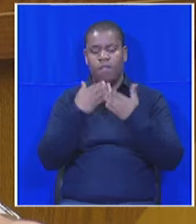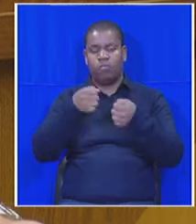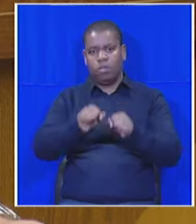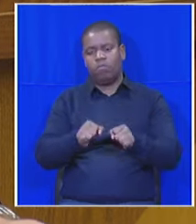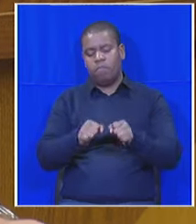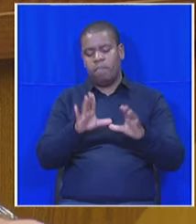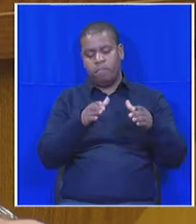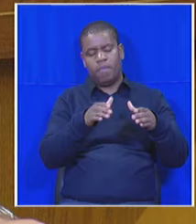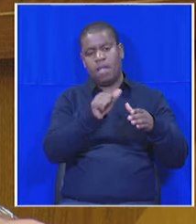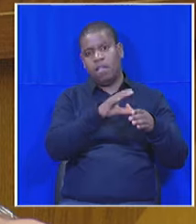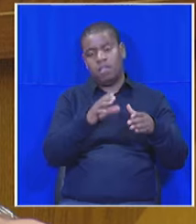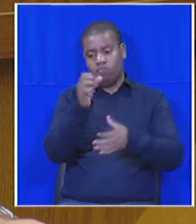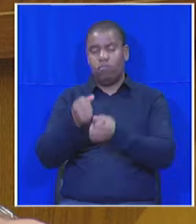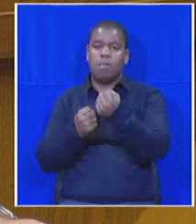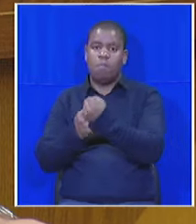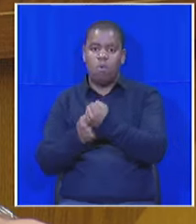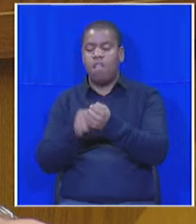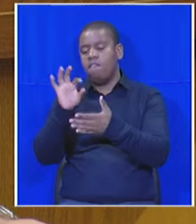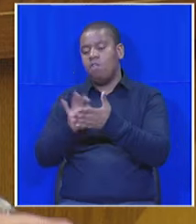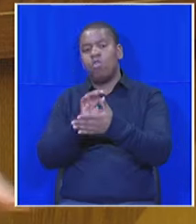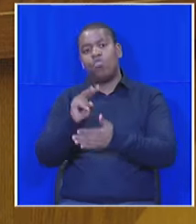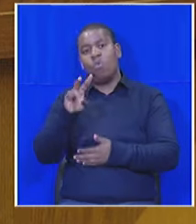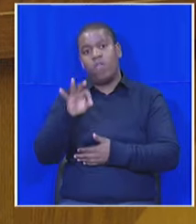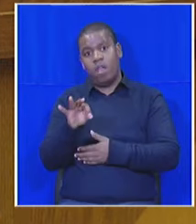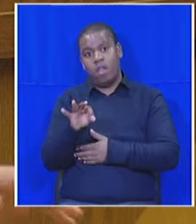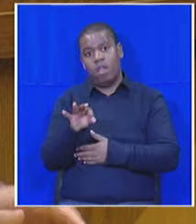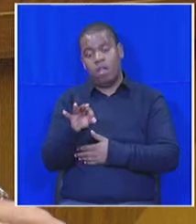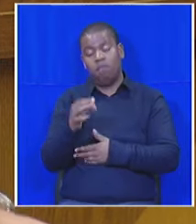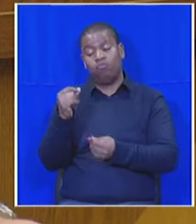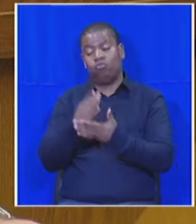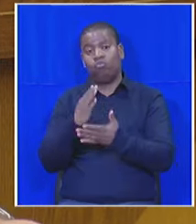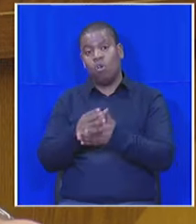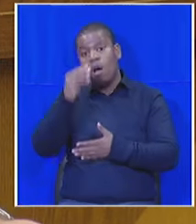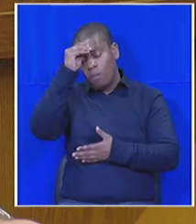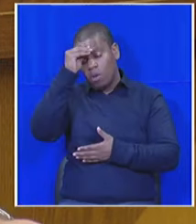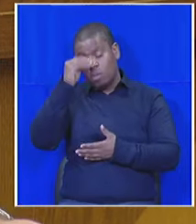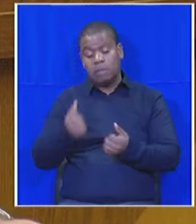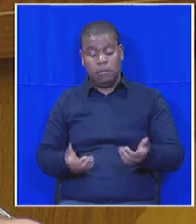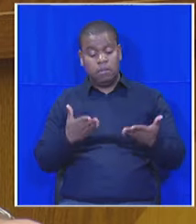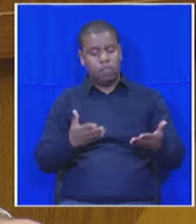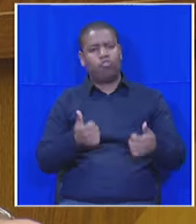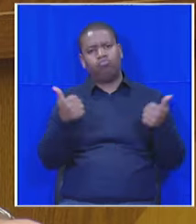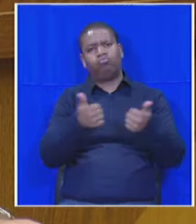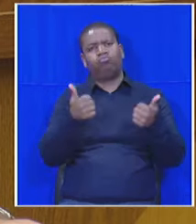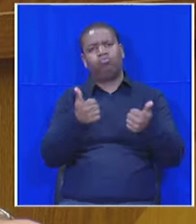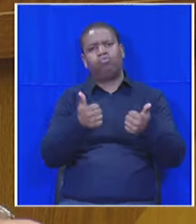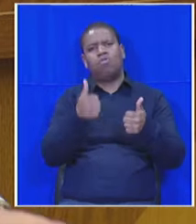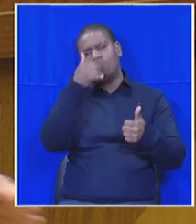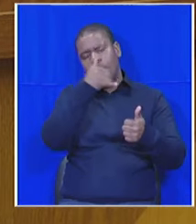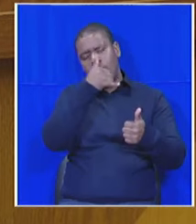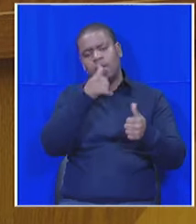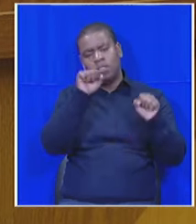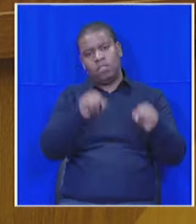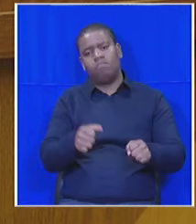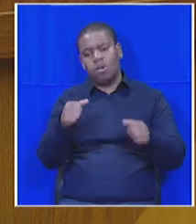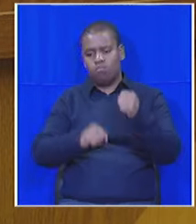ANC supports vote 23, police to ensure that the South African Police Service to continue to strengthen the criminal justice system